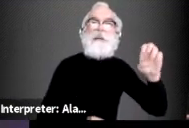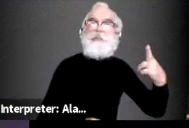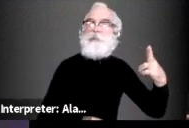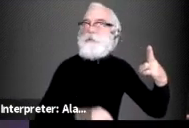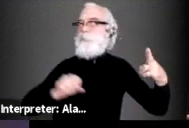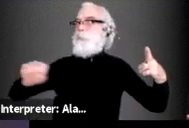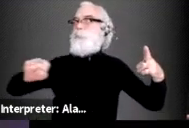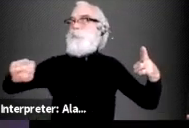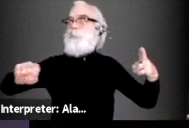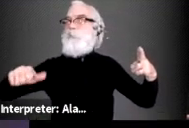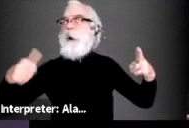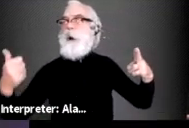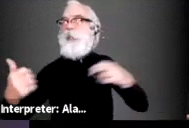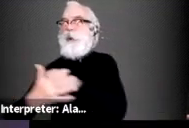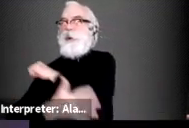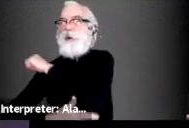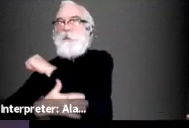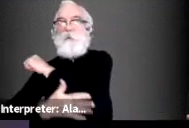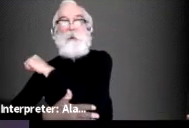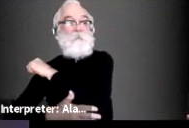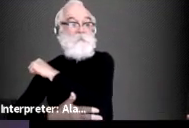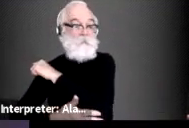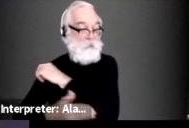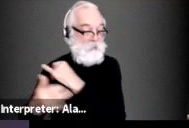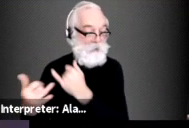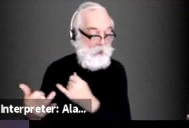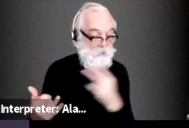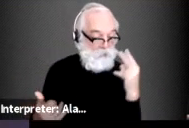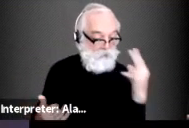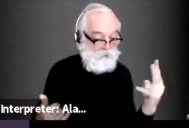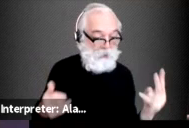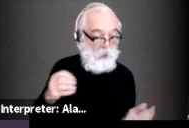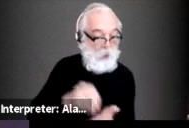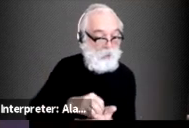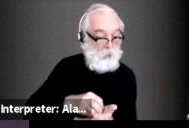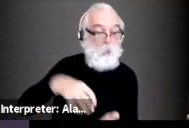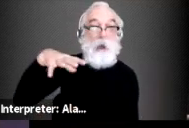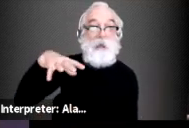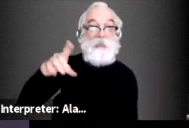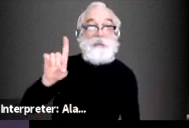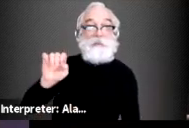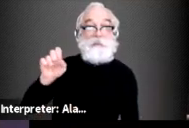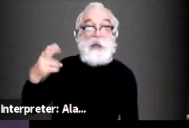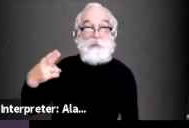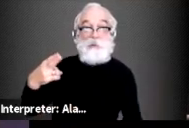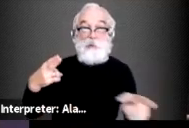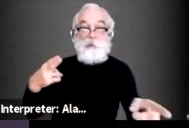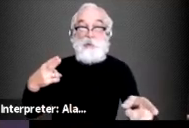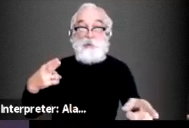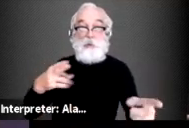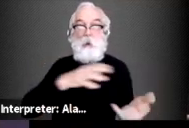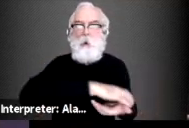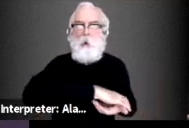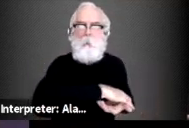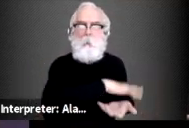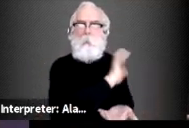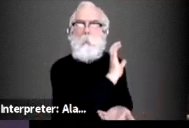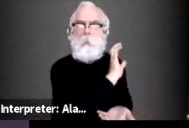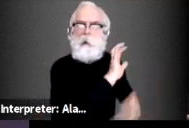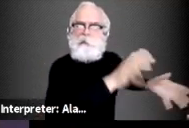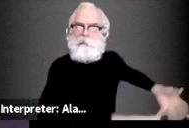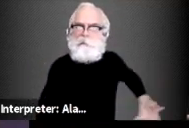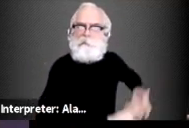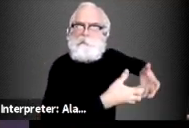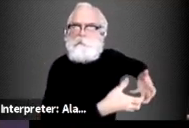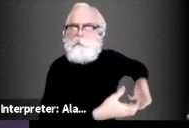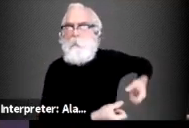here is the wealthy Dutchman taking sacks of money out of this chest and pouring it into the apron here.